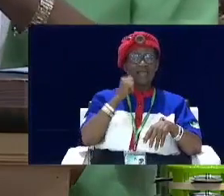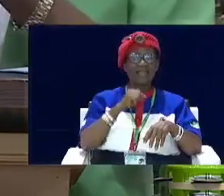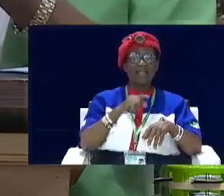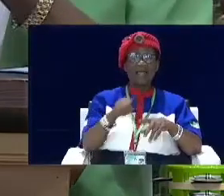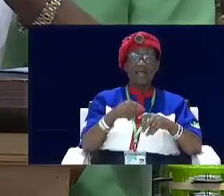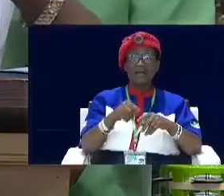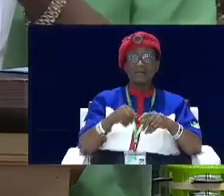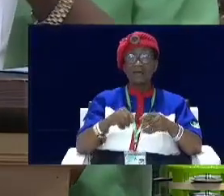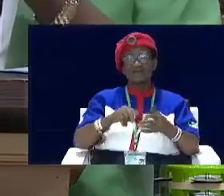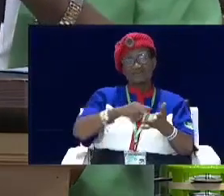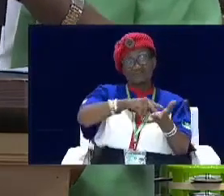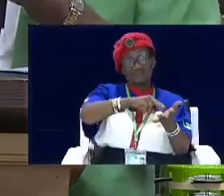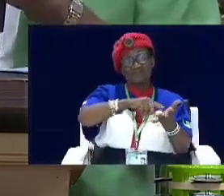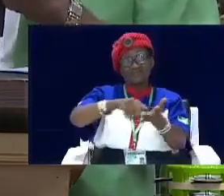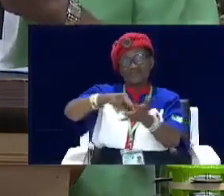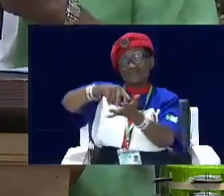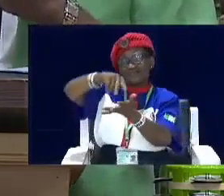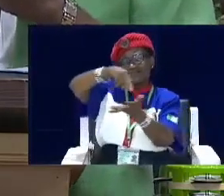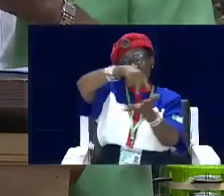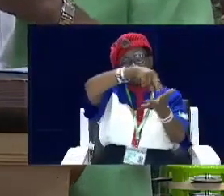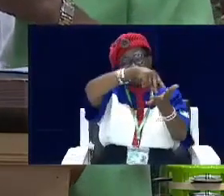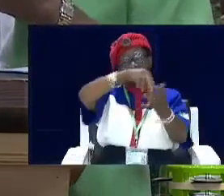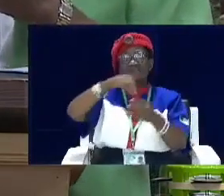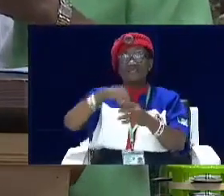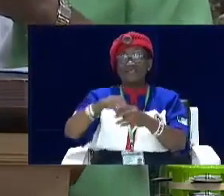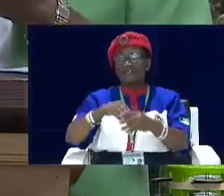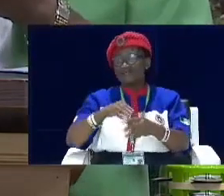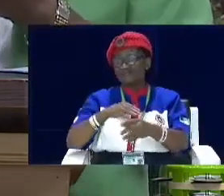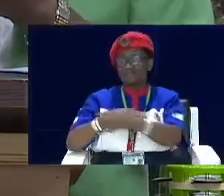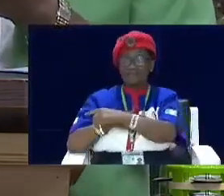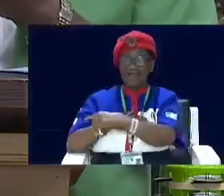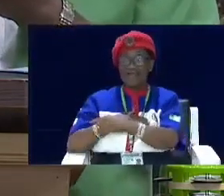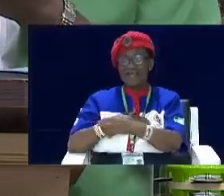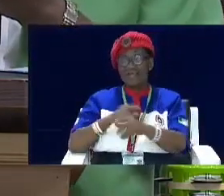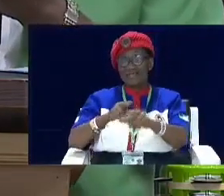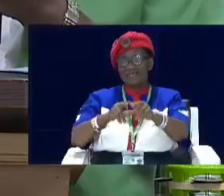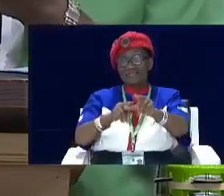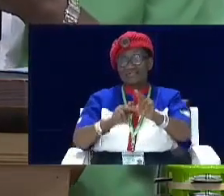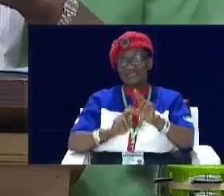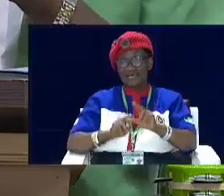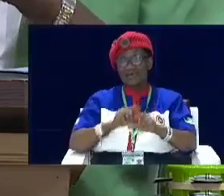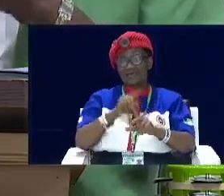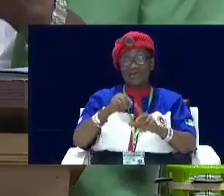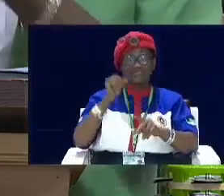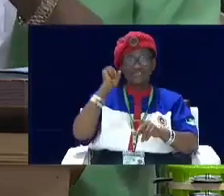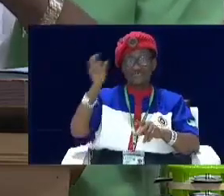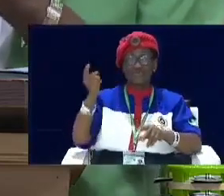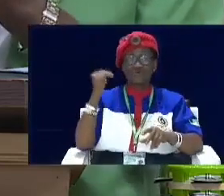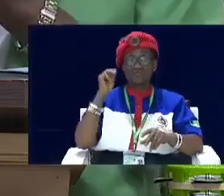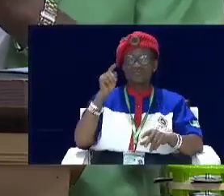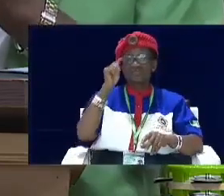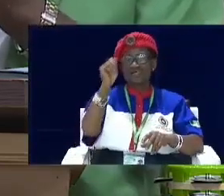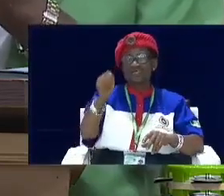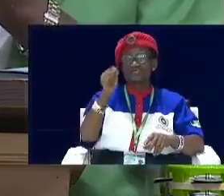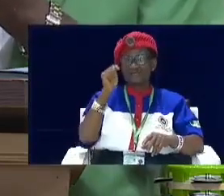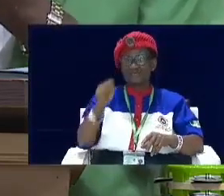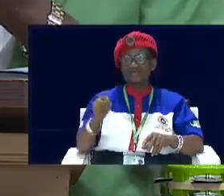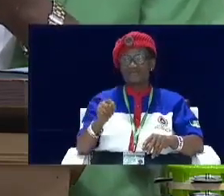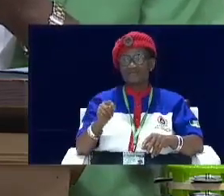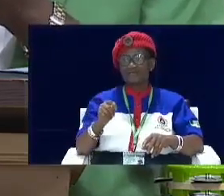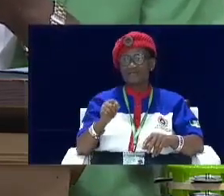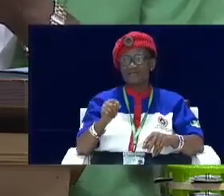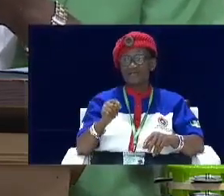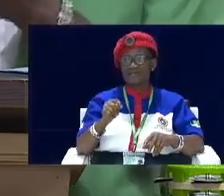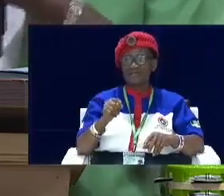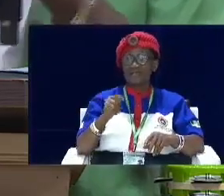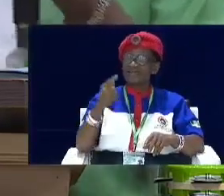my chair when she was testifying. Mo ń jó lórí àga mi nígbà tó ń tẹ̀rí rẹ̀. Baby in the womb died. Ọmọ